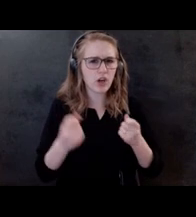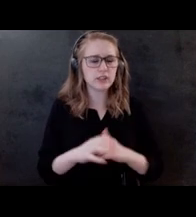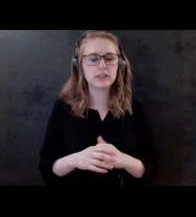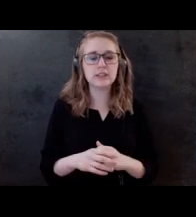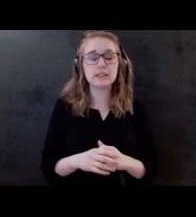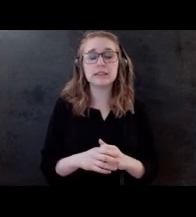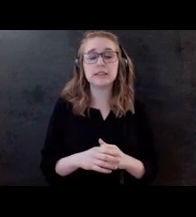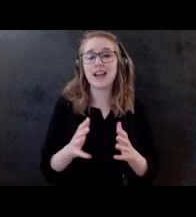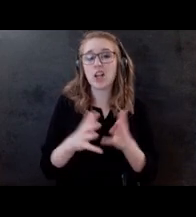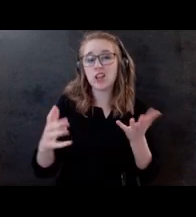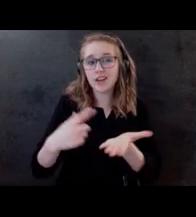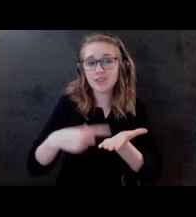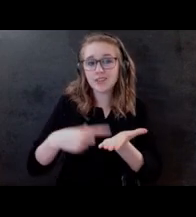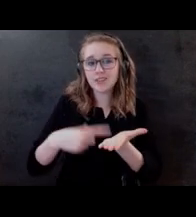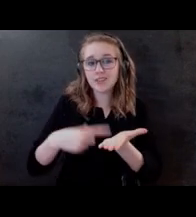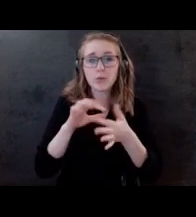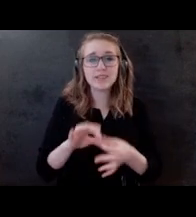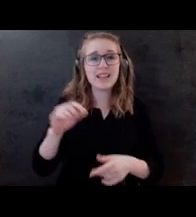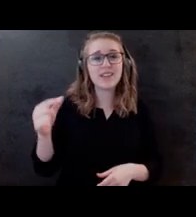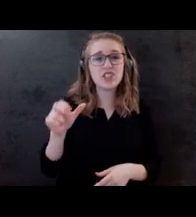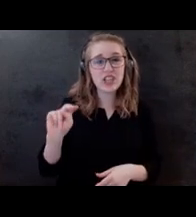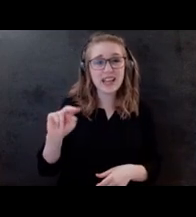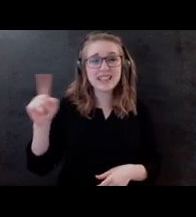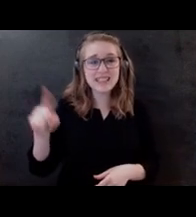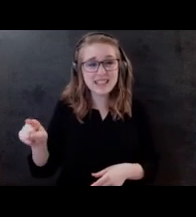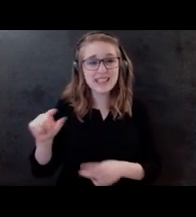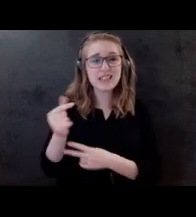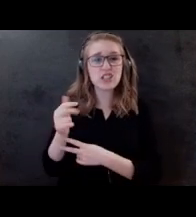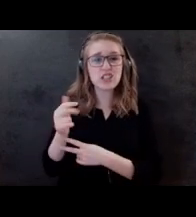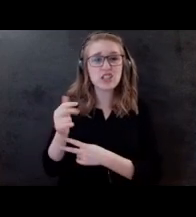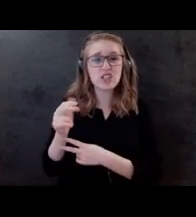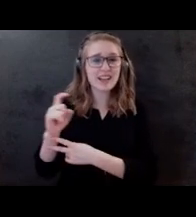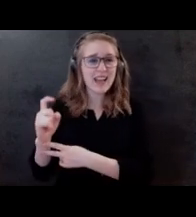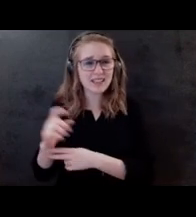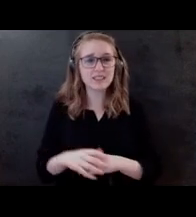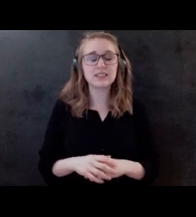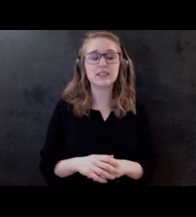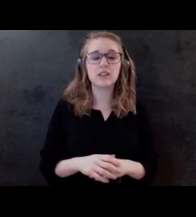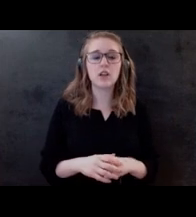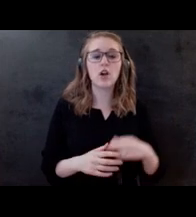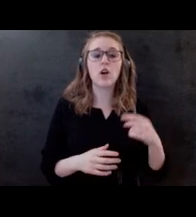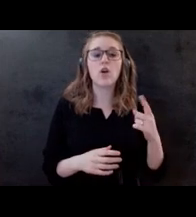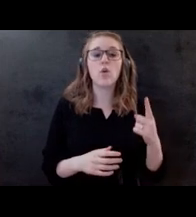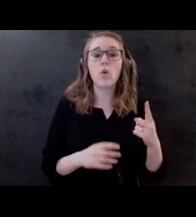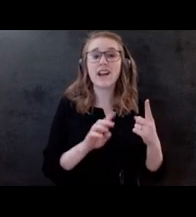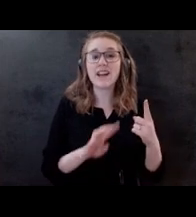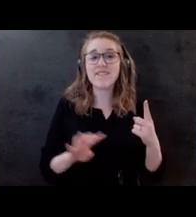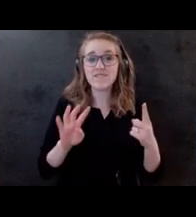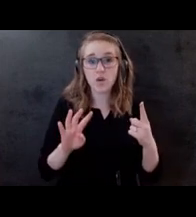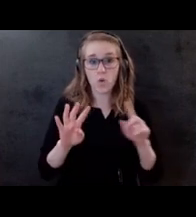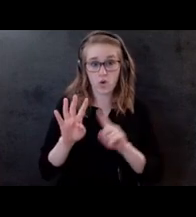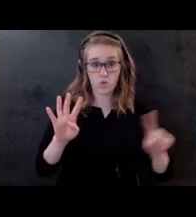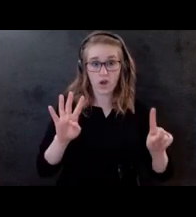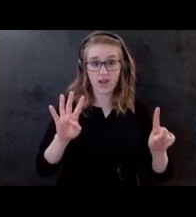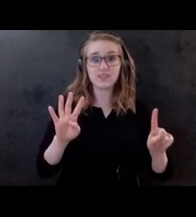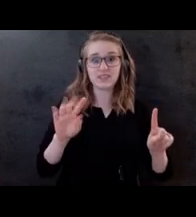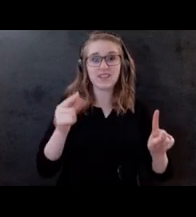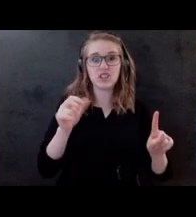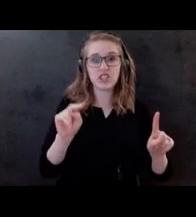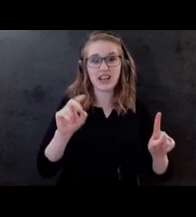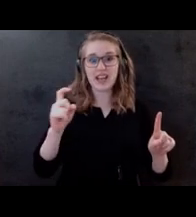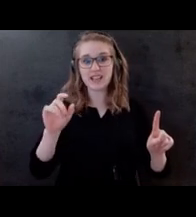lot of talk with Generation Z and X, okay? 1 in 4 Gen Zers say if the costs are comparable,